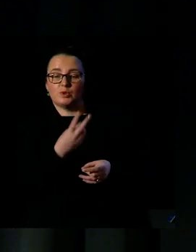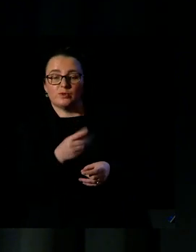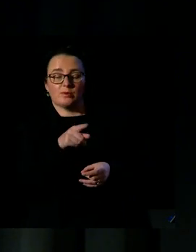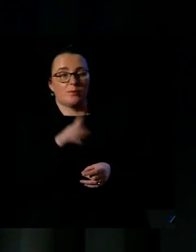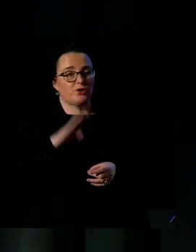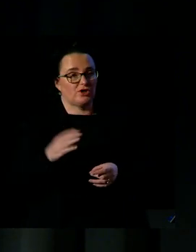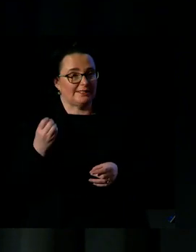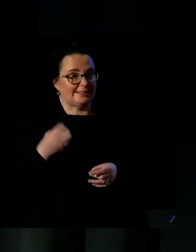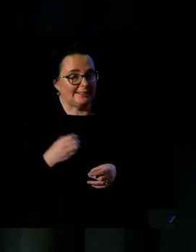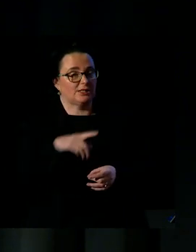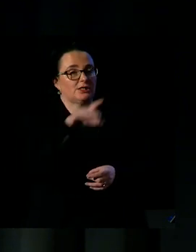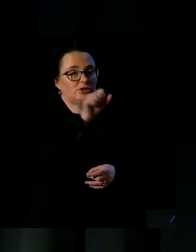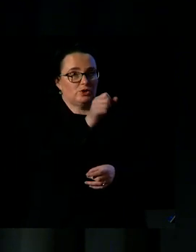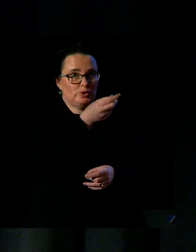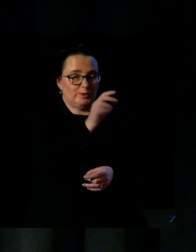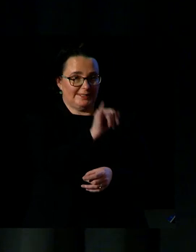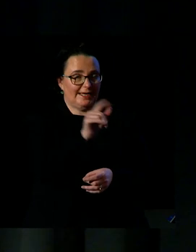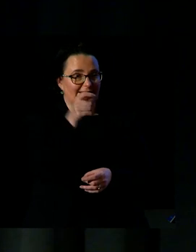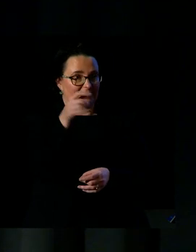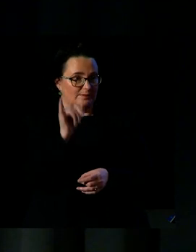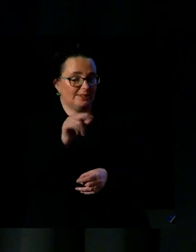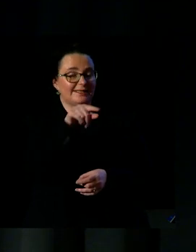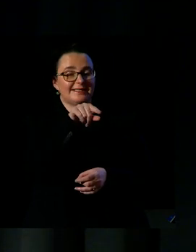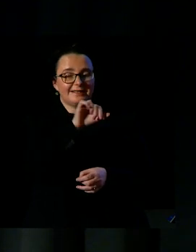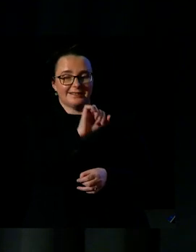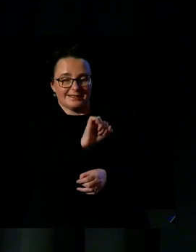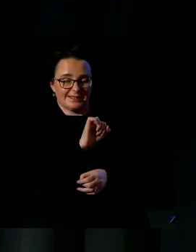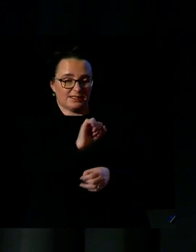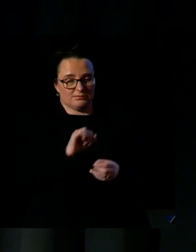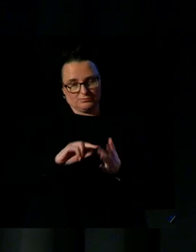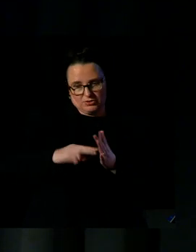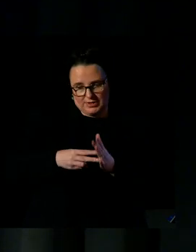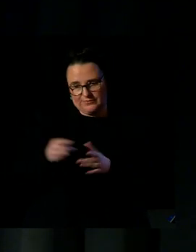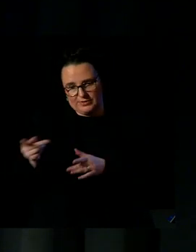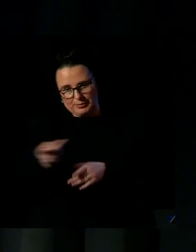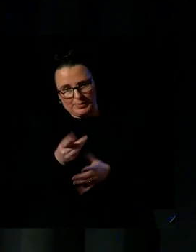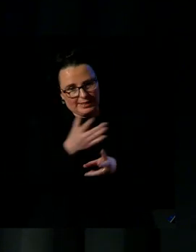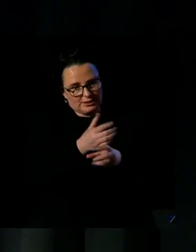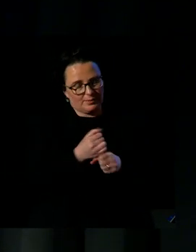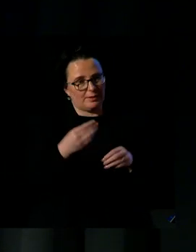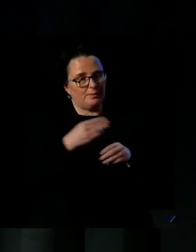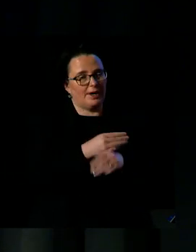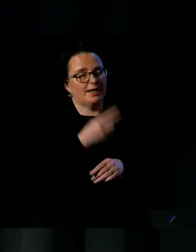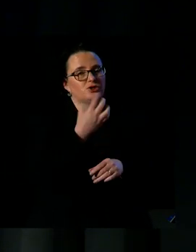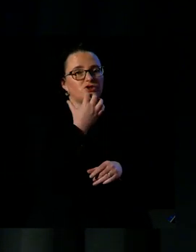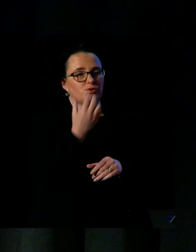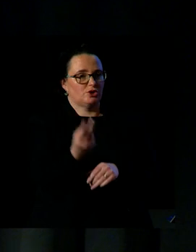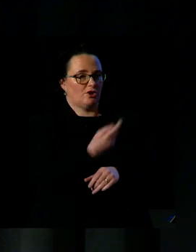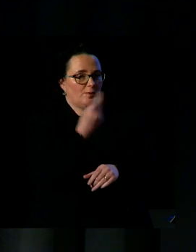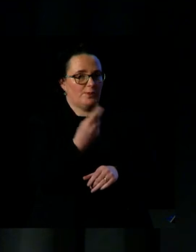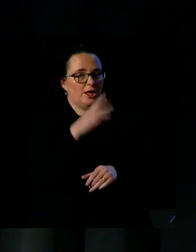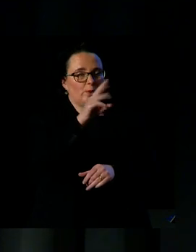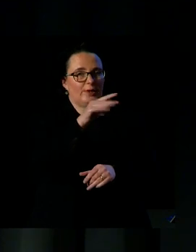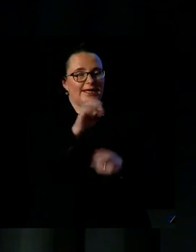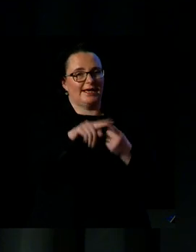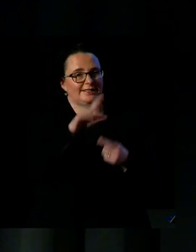Molnar, who Bob arranged to have adopted by a Jewish couple, Willie and Elsie Samuels. Susie Diamond,